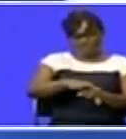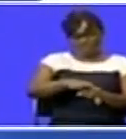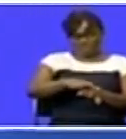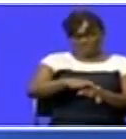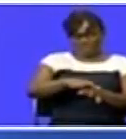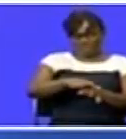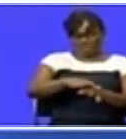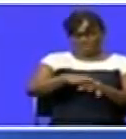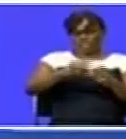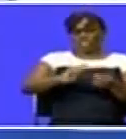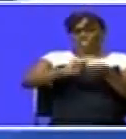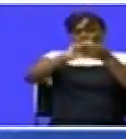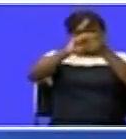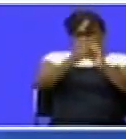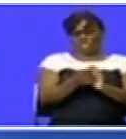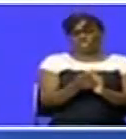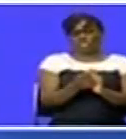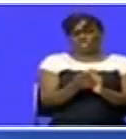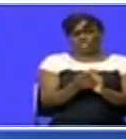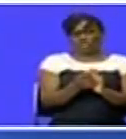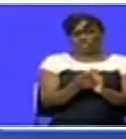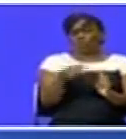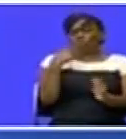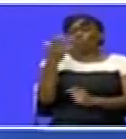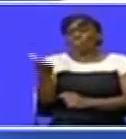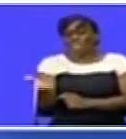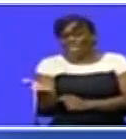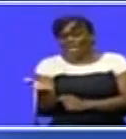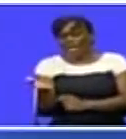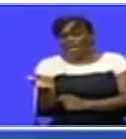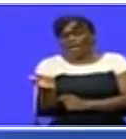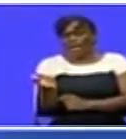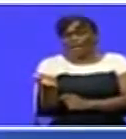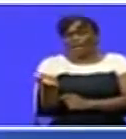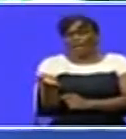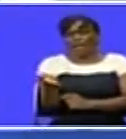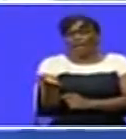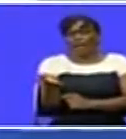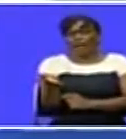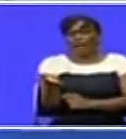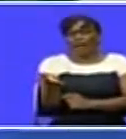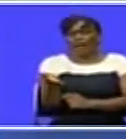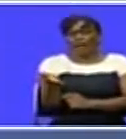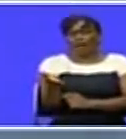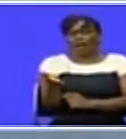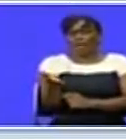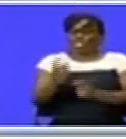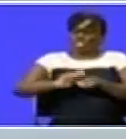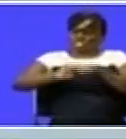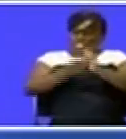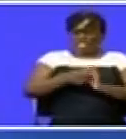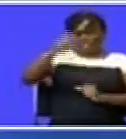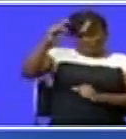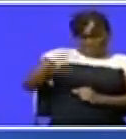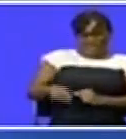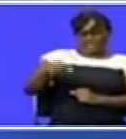vile tarekebishwa. Nani atakuwa pale kama jana mbele? We must have reforms within